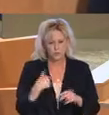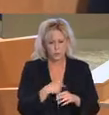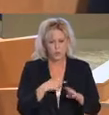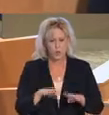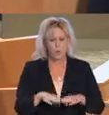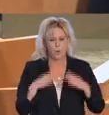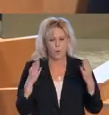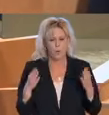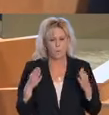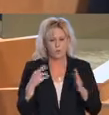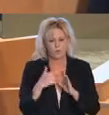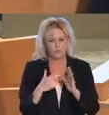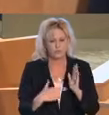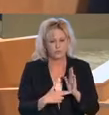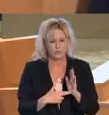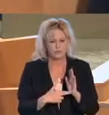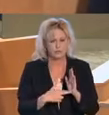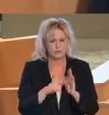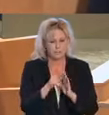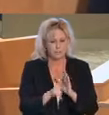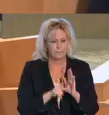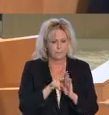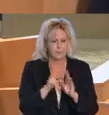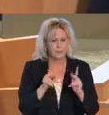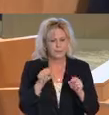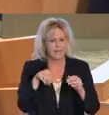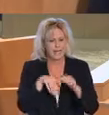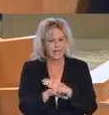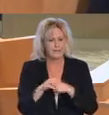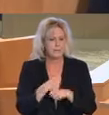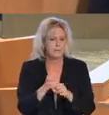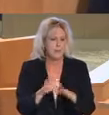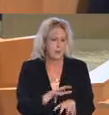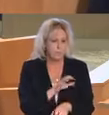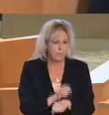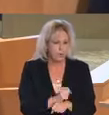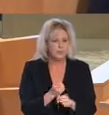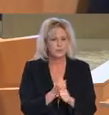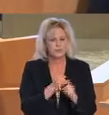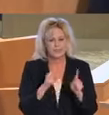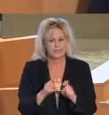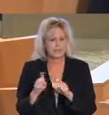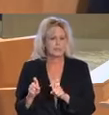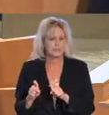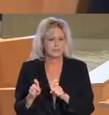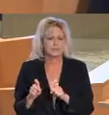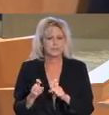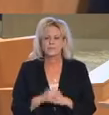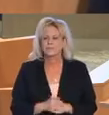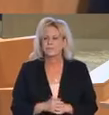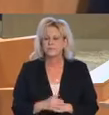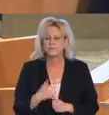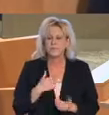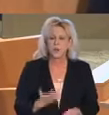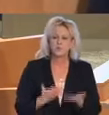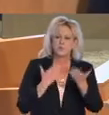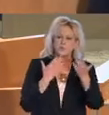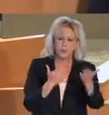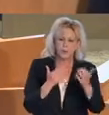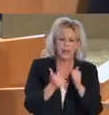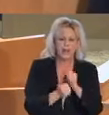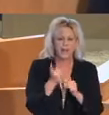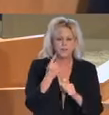up a registration period where people can go in and make appointments to get tested. And so I highly recommend that